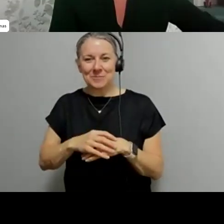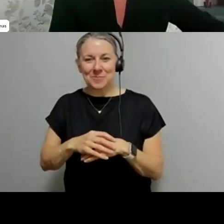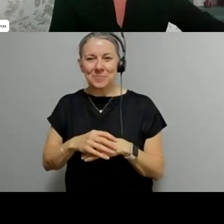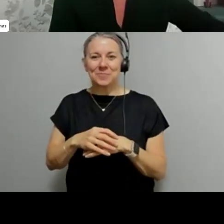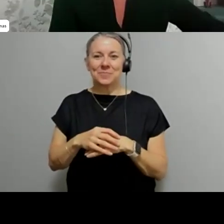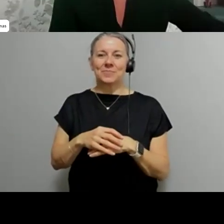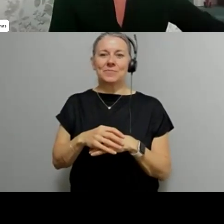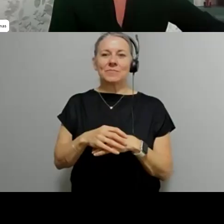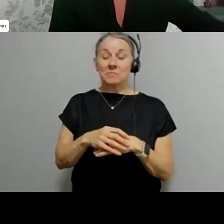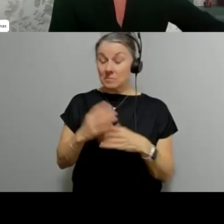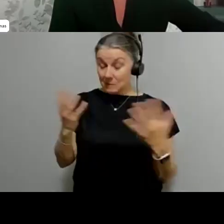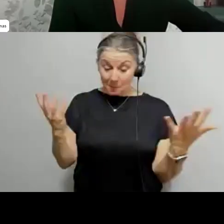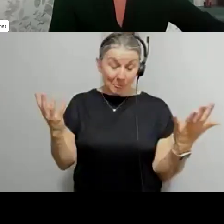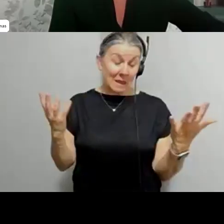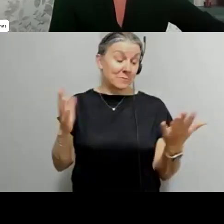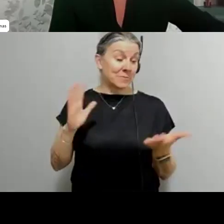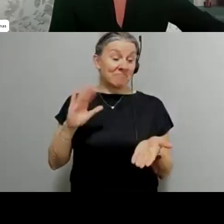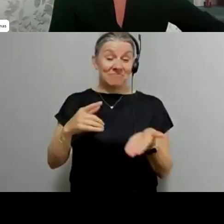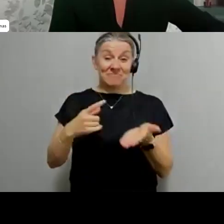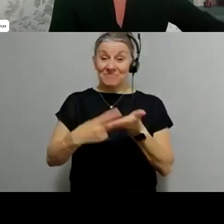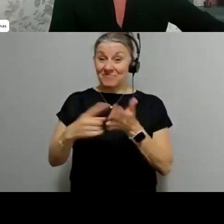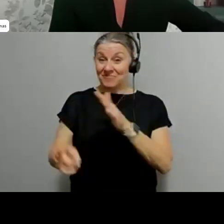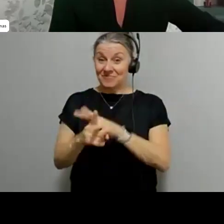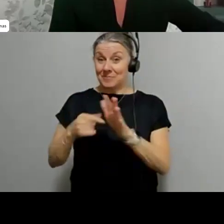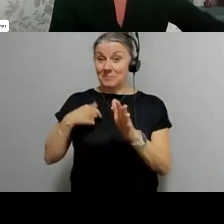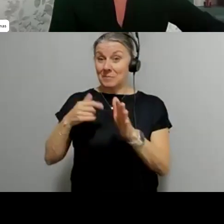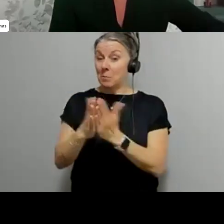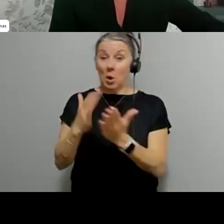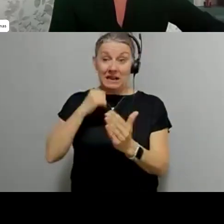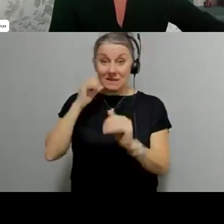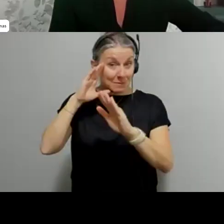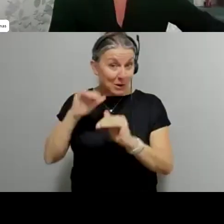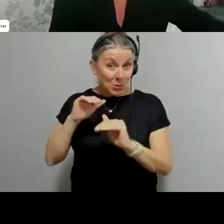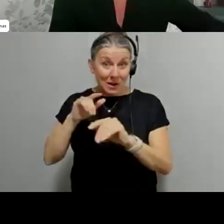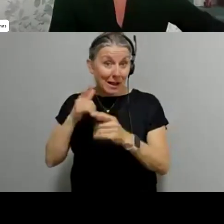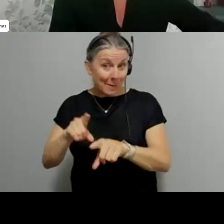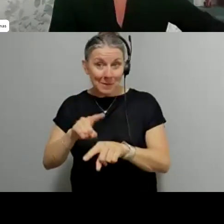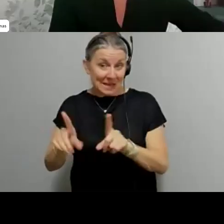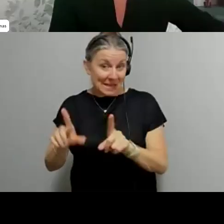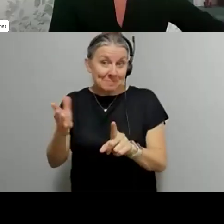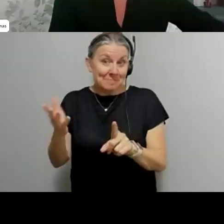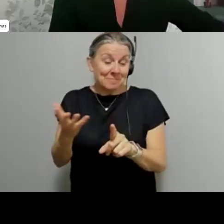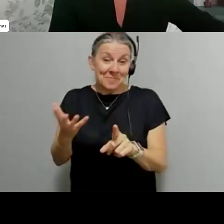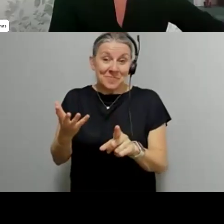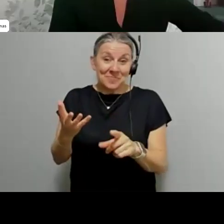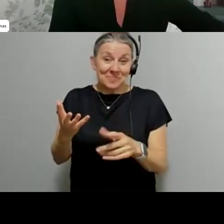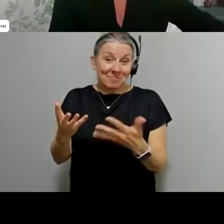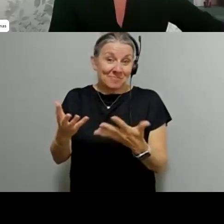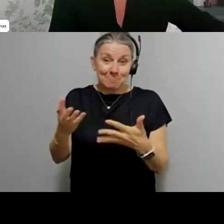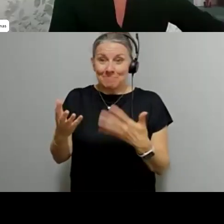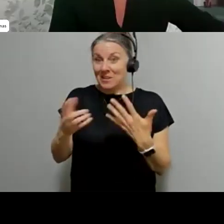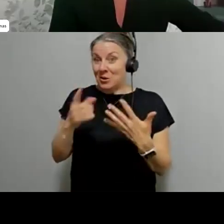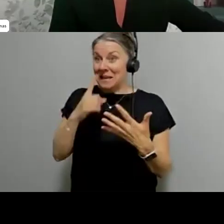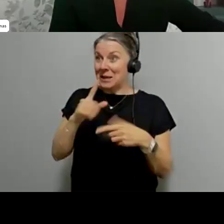my book. Again, I did not expect to go down that path, but as one does, the options for discussion